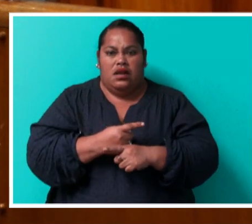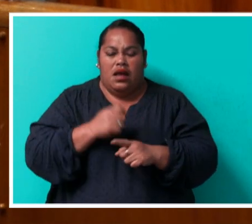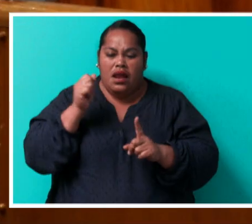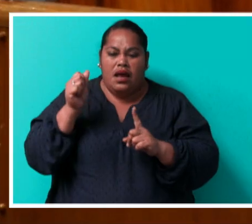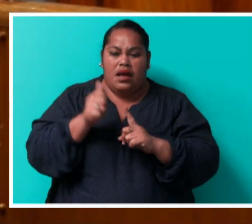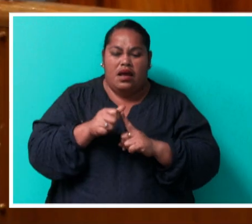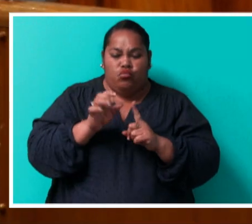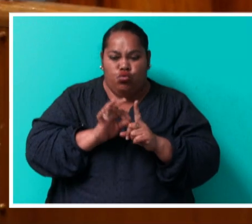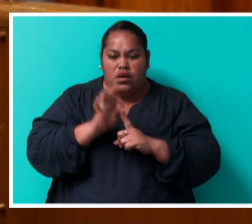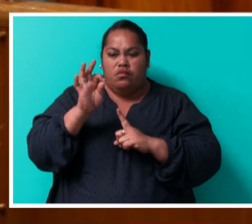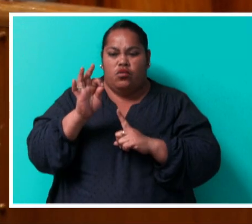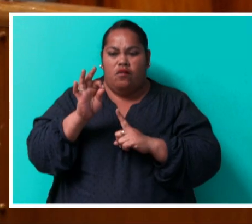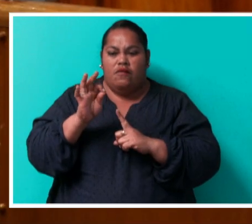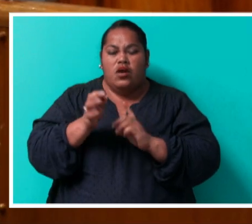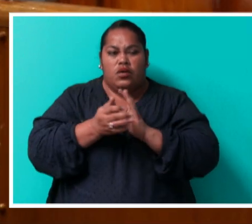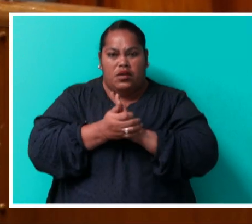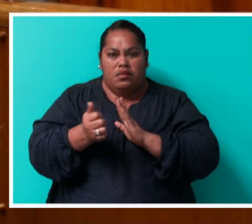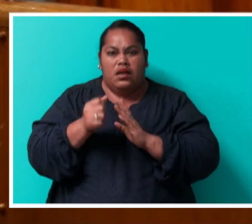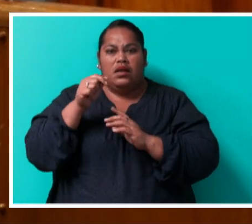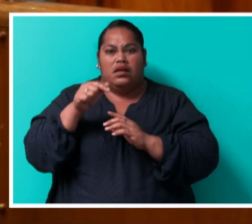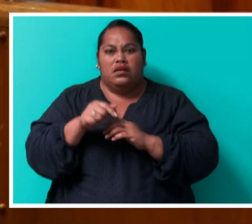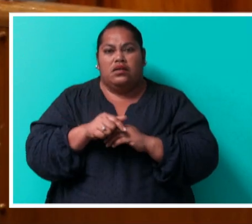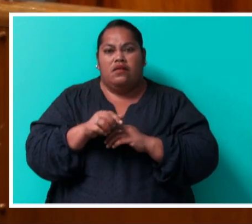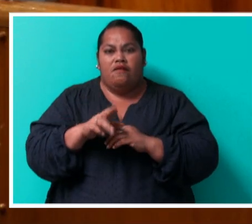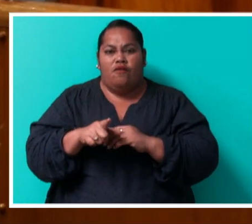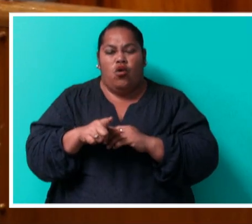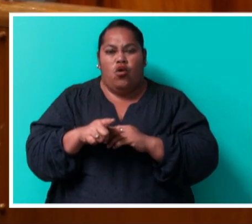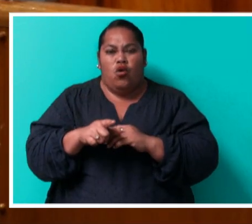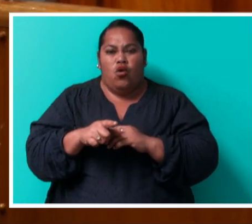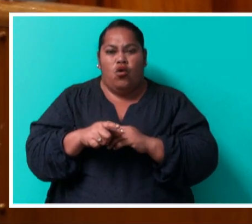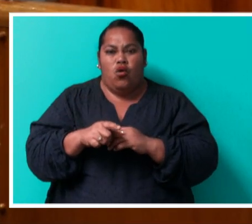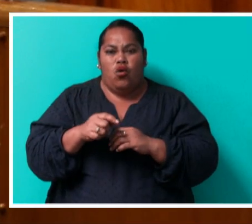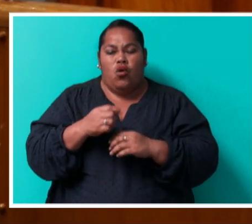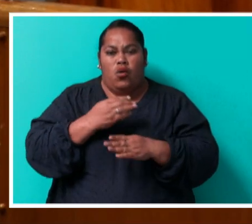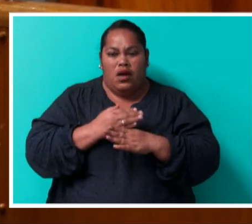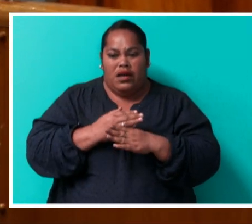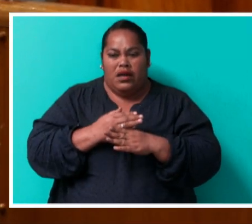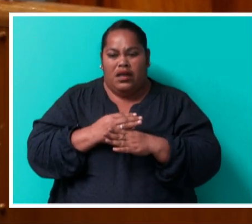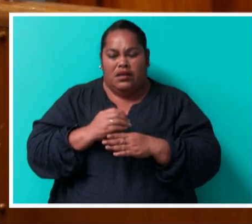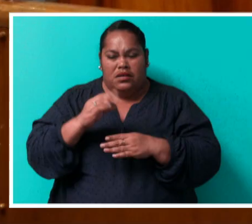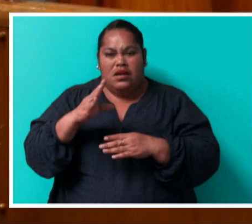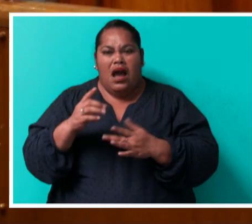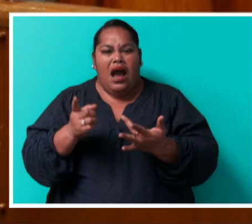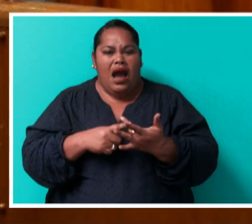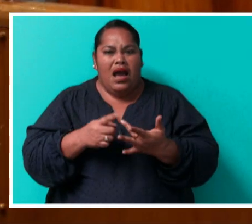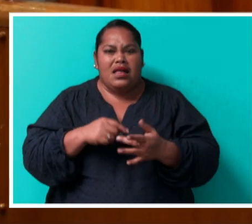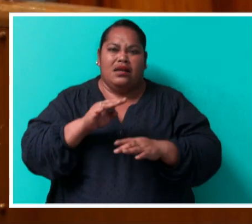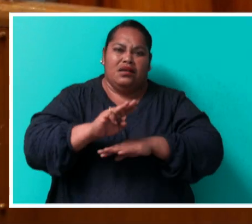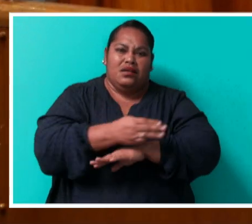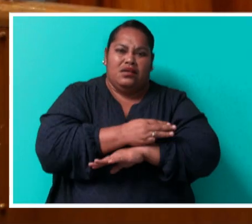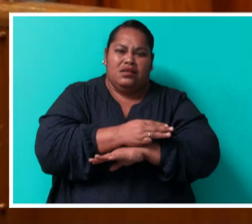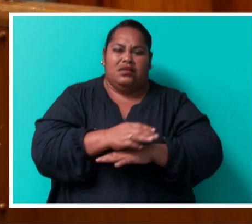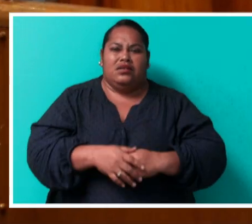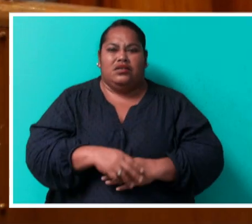our capabilities in search and rescue operations and advance other critical maritime security priorities.